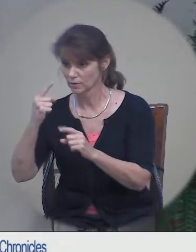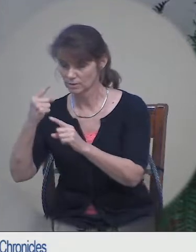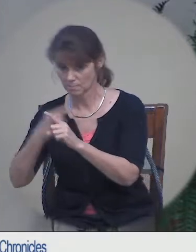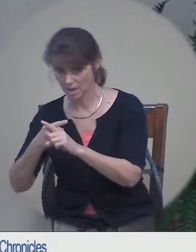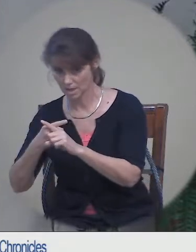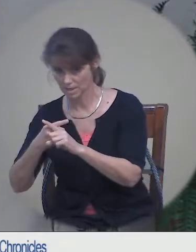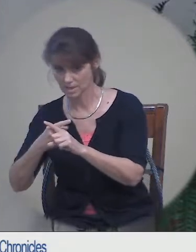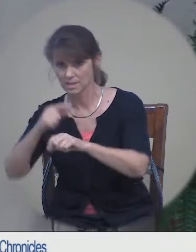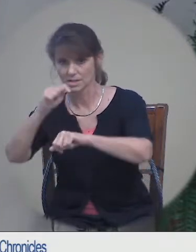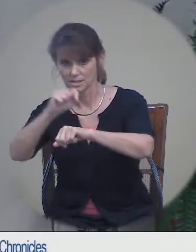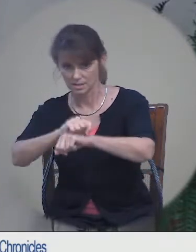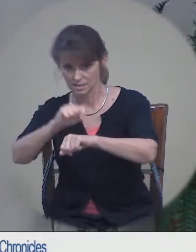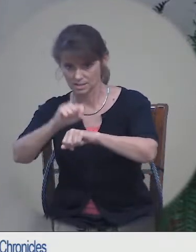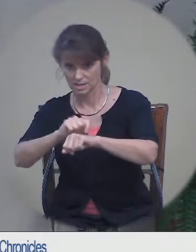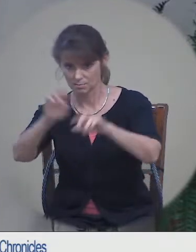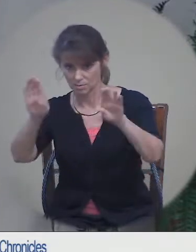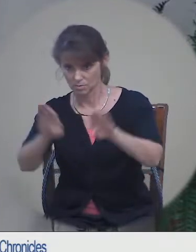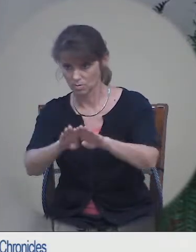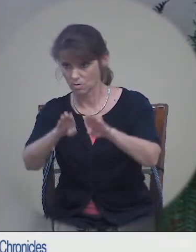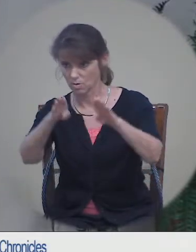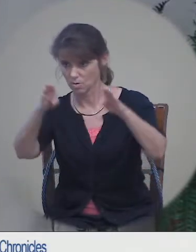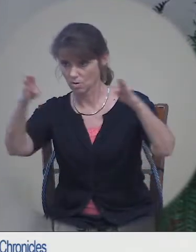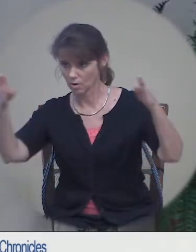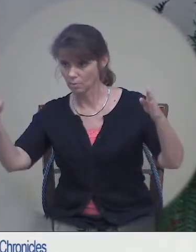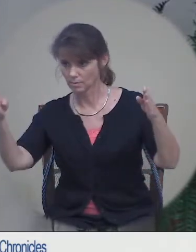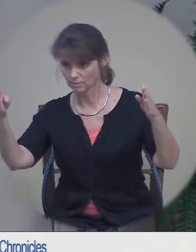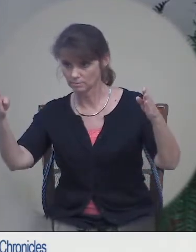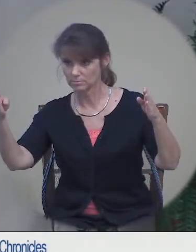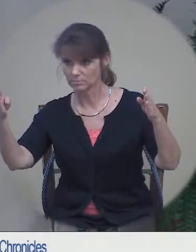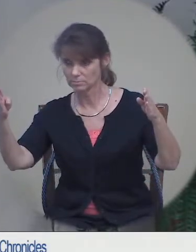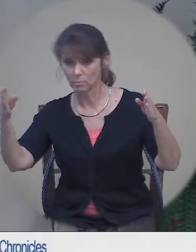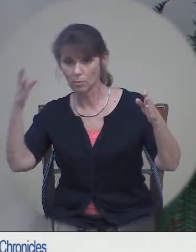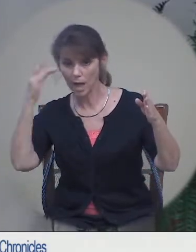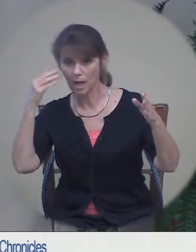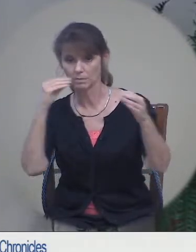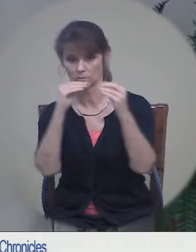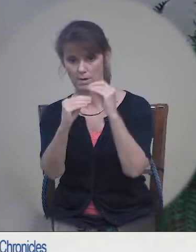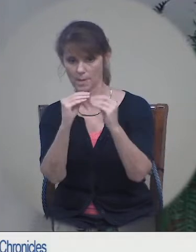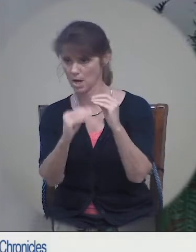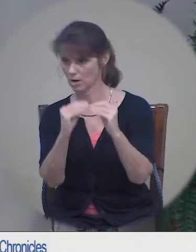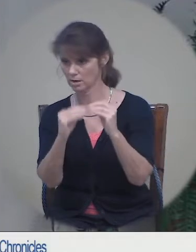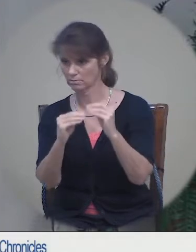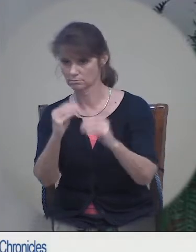he opened the doors of the house of the Lord and he repaired them.